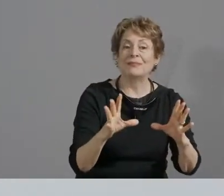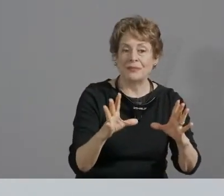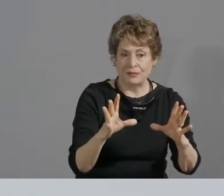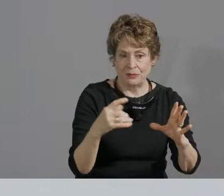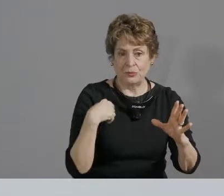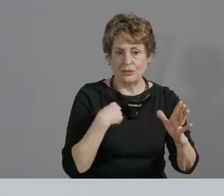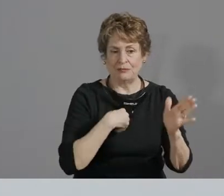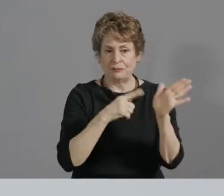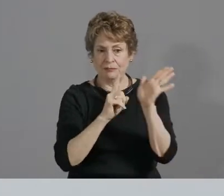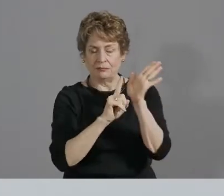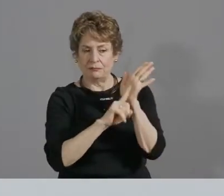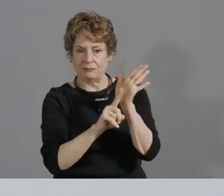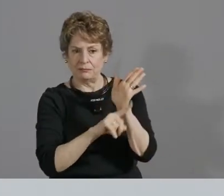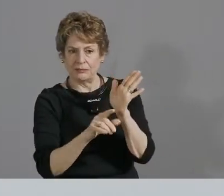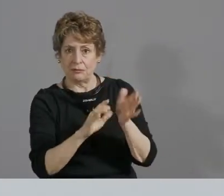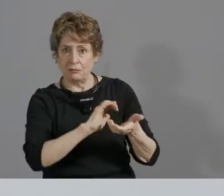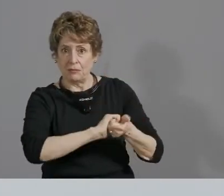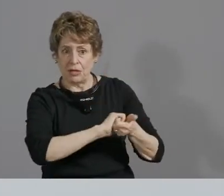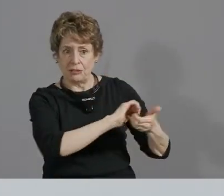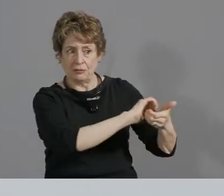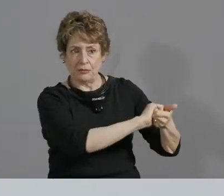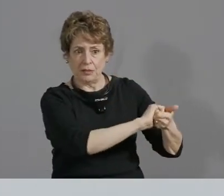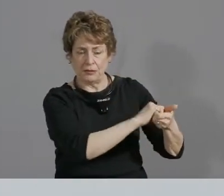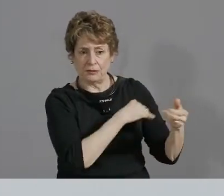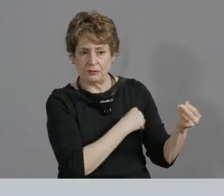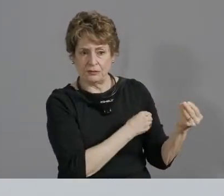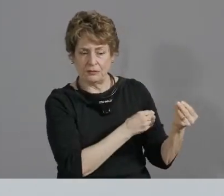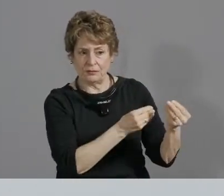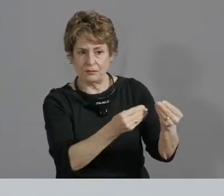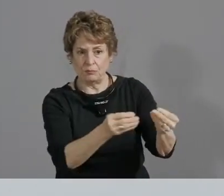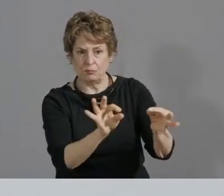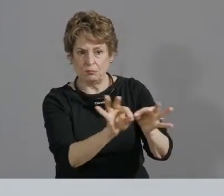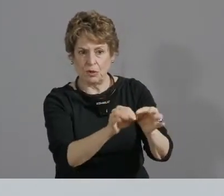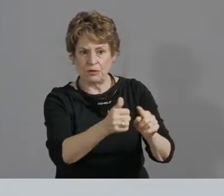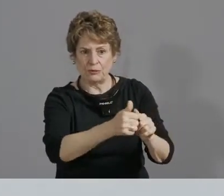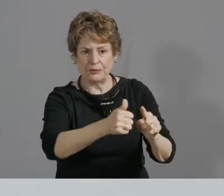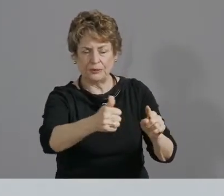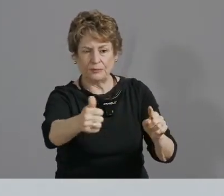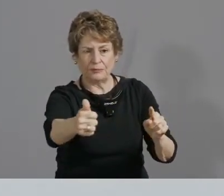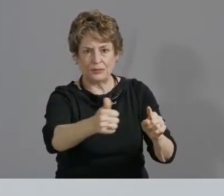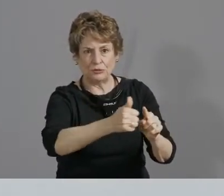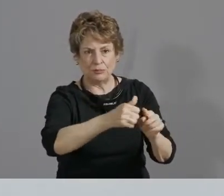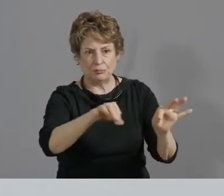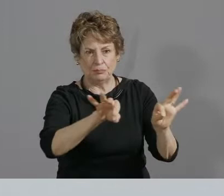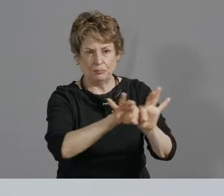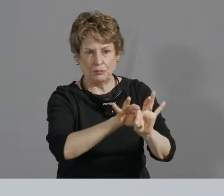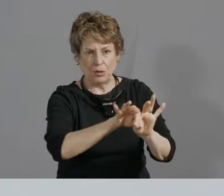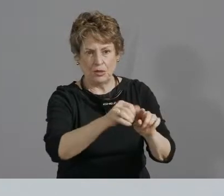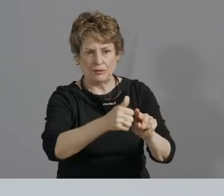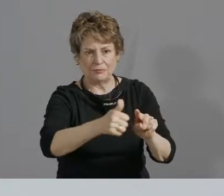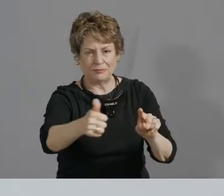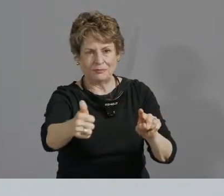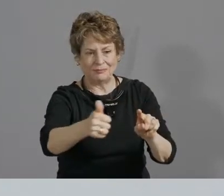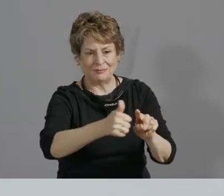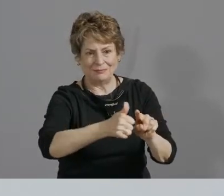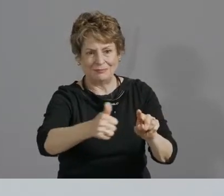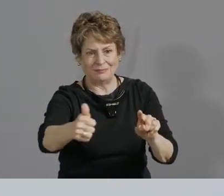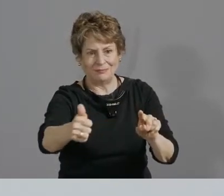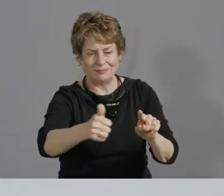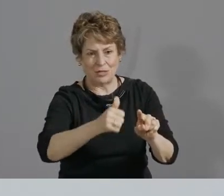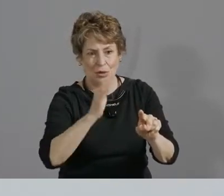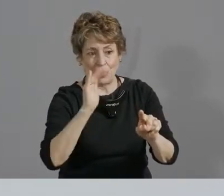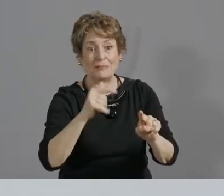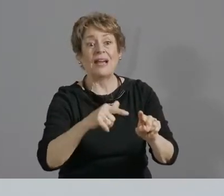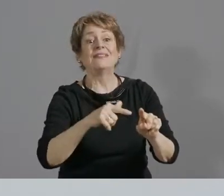can provide the transportation for them to get to the 24/7 site. Right now, it's just the one. We're hoping soon it will become all